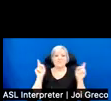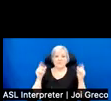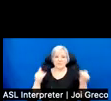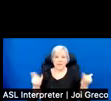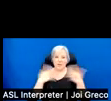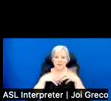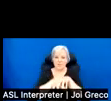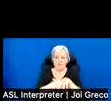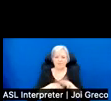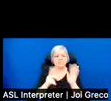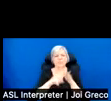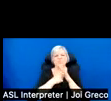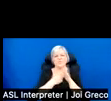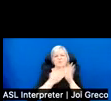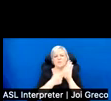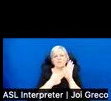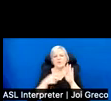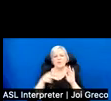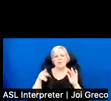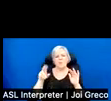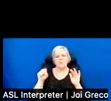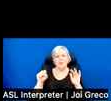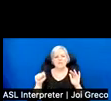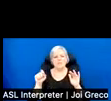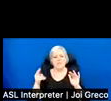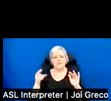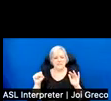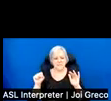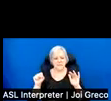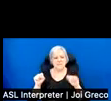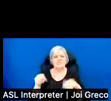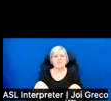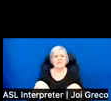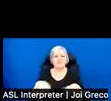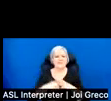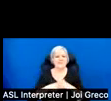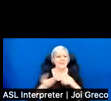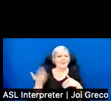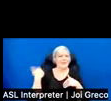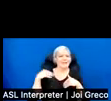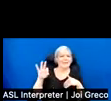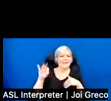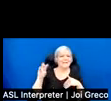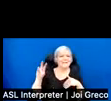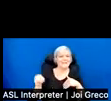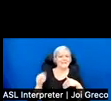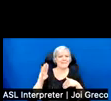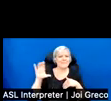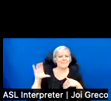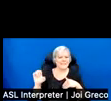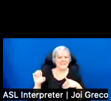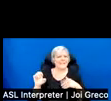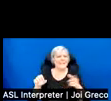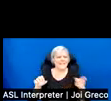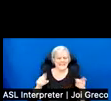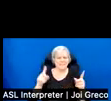So let's start with this. Prostheses have been found as early as 950 BC to 710 BC. So prostheses have been used for a